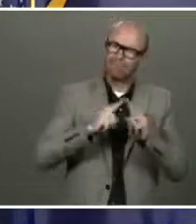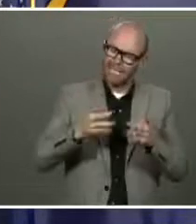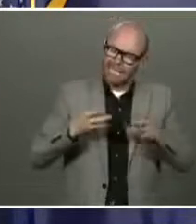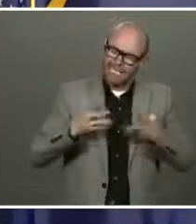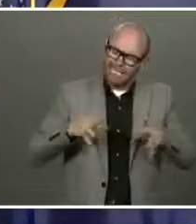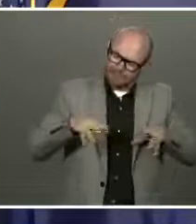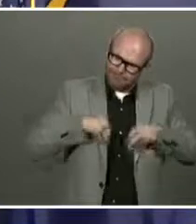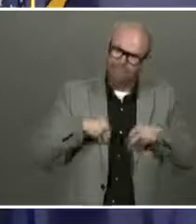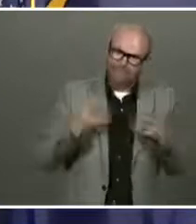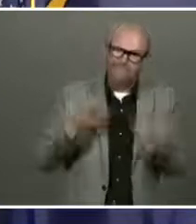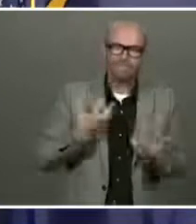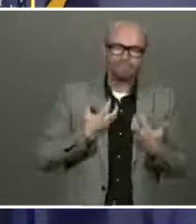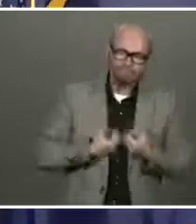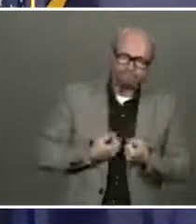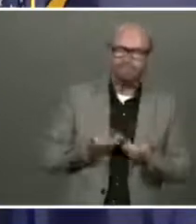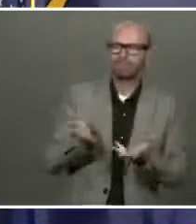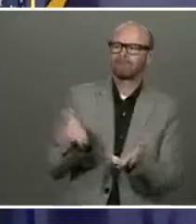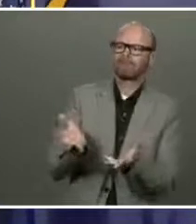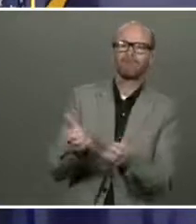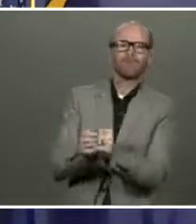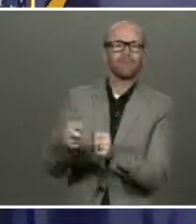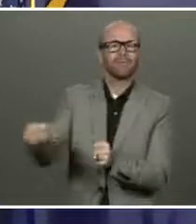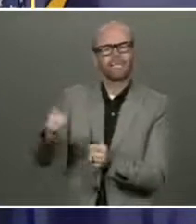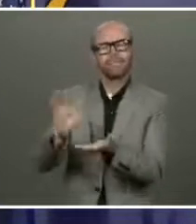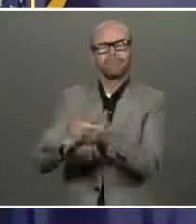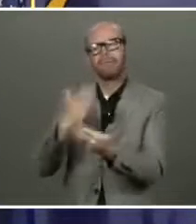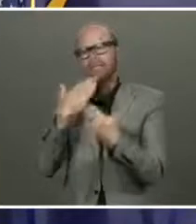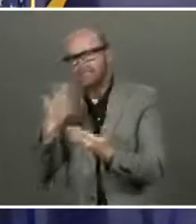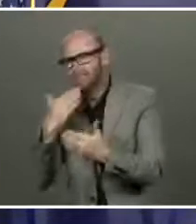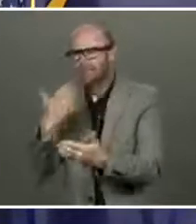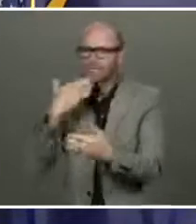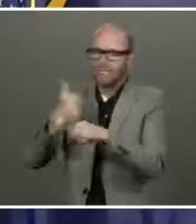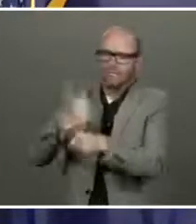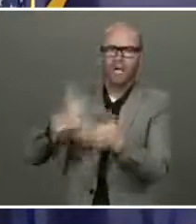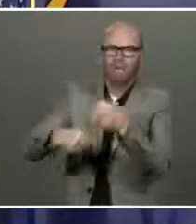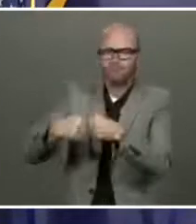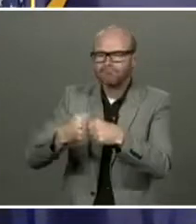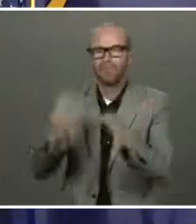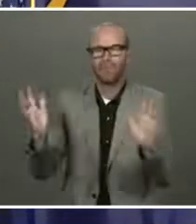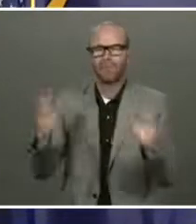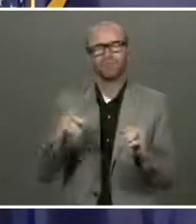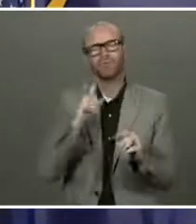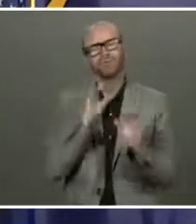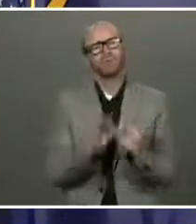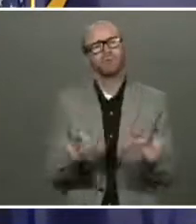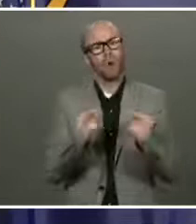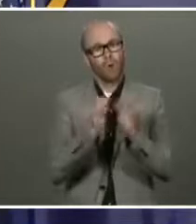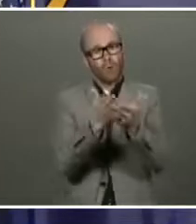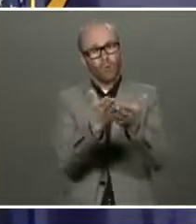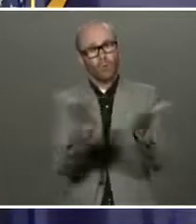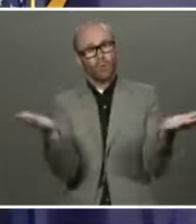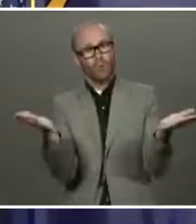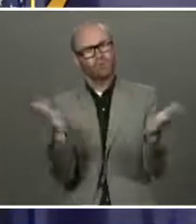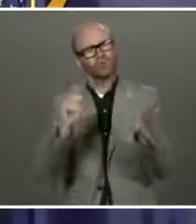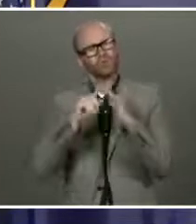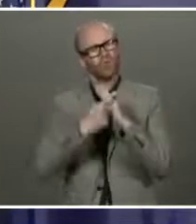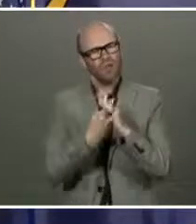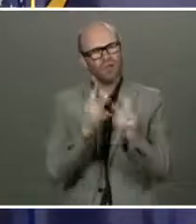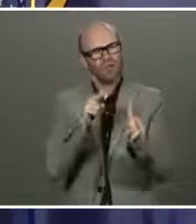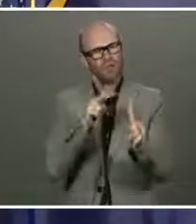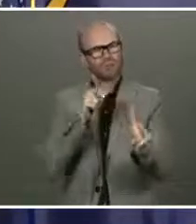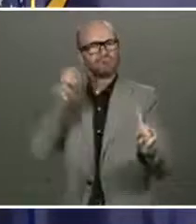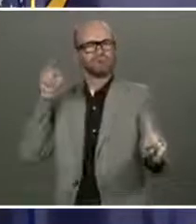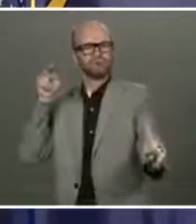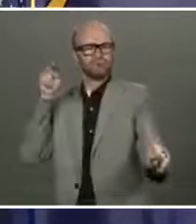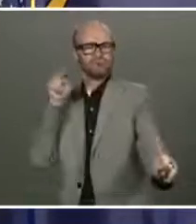So I just think we would all be a little better off if we would take a step back and give a little more grace in these options. But I don't know that there's